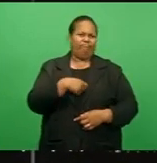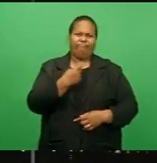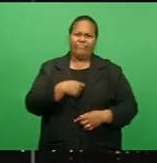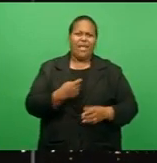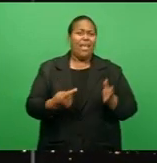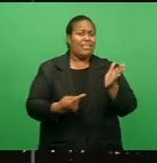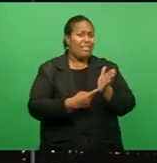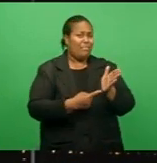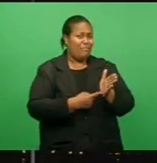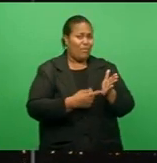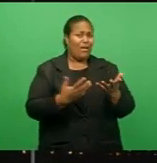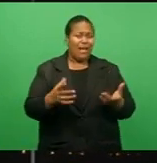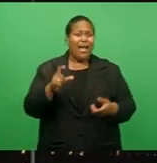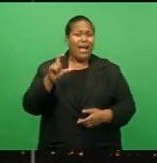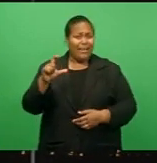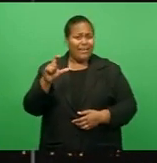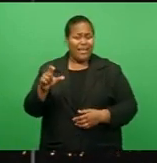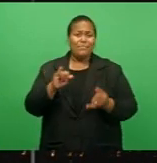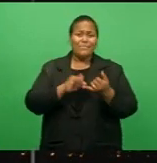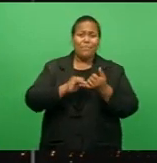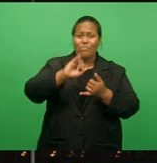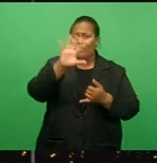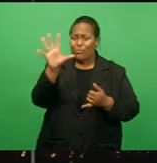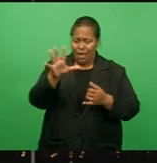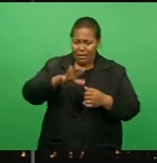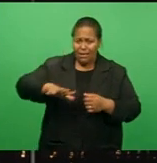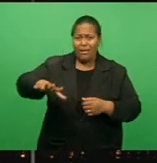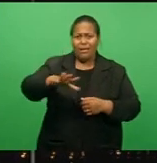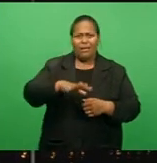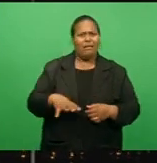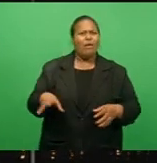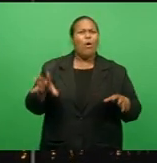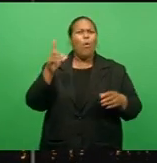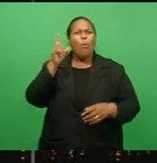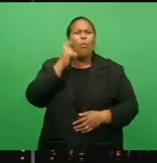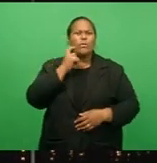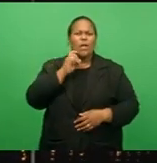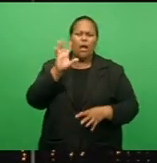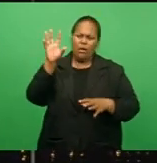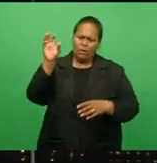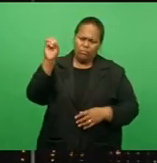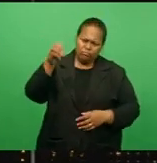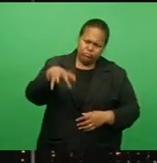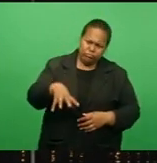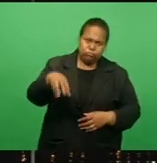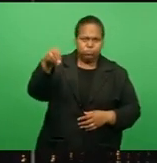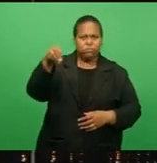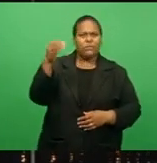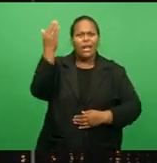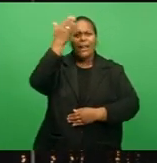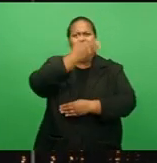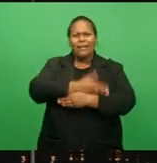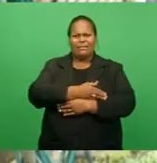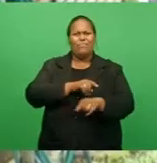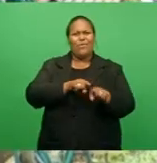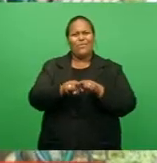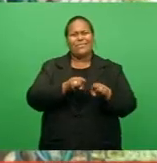Sakotha, Newtown, Cunningham and Samambula say they're left without water most nights. Pranita Prakash